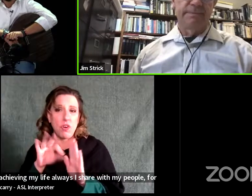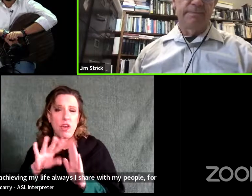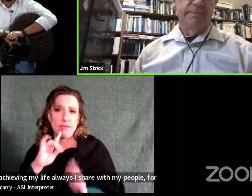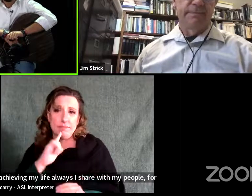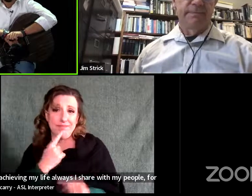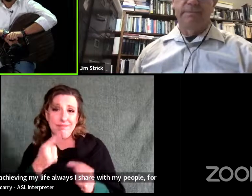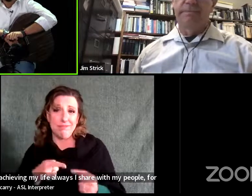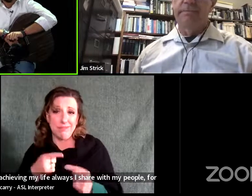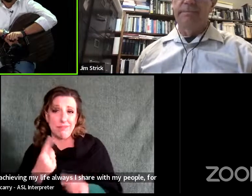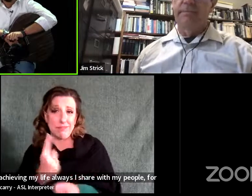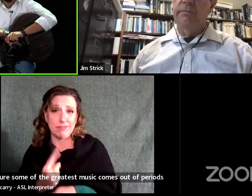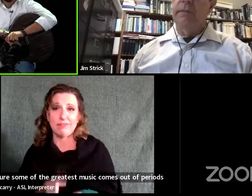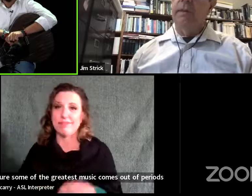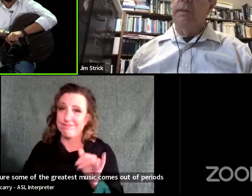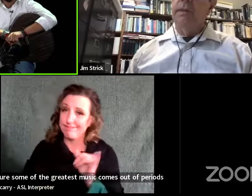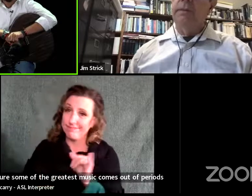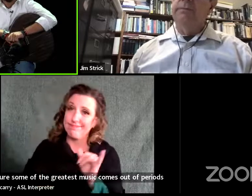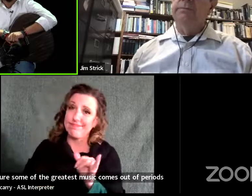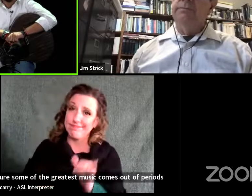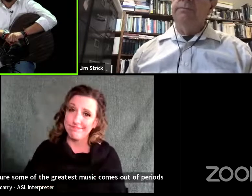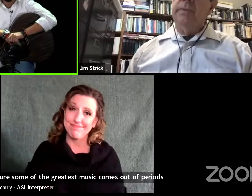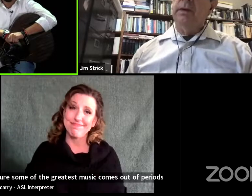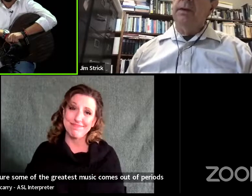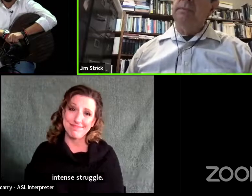right? Yeah, for sure.